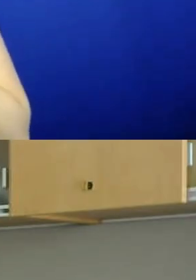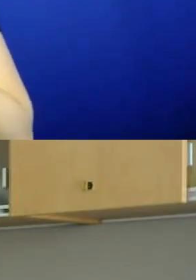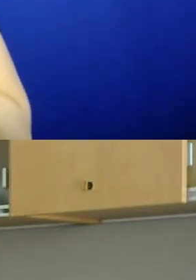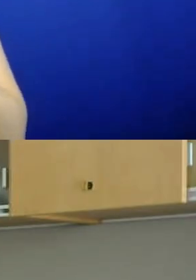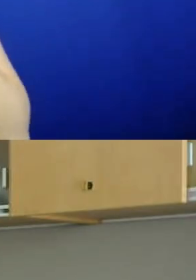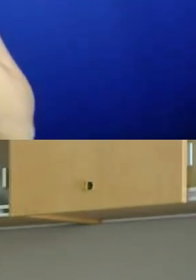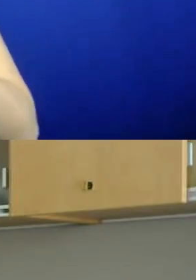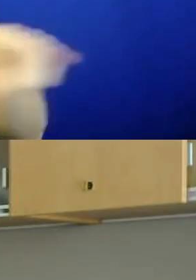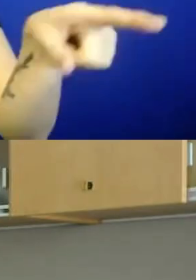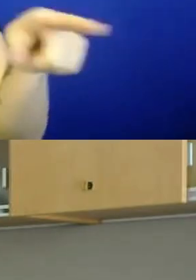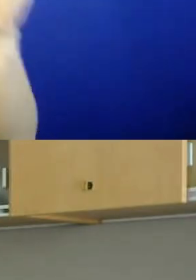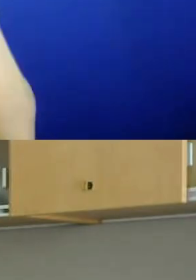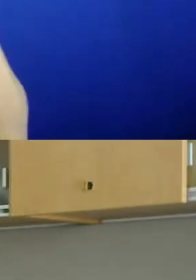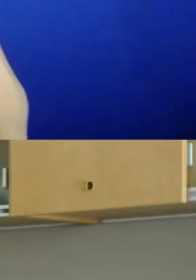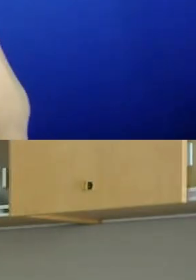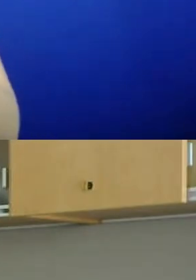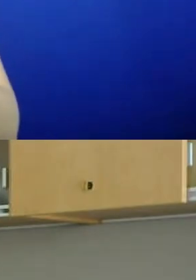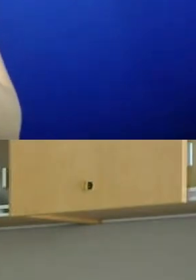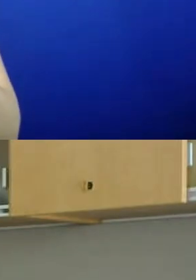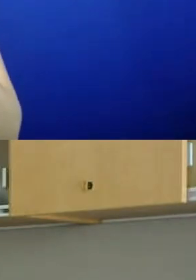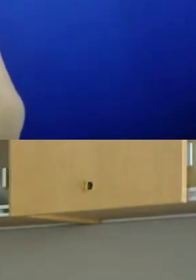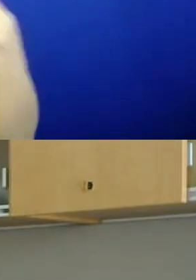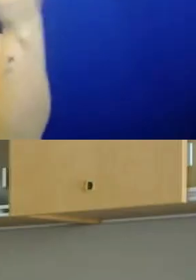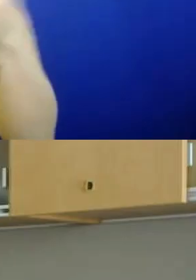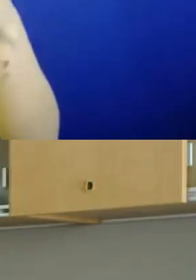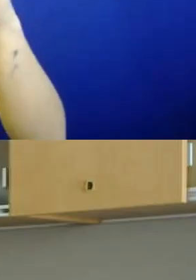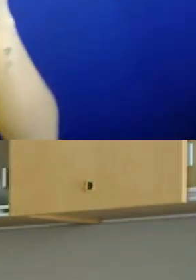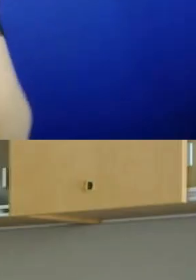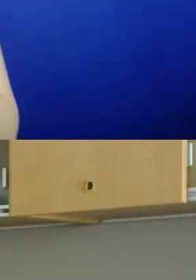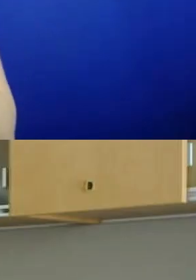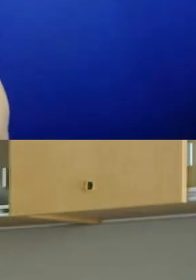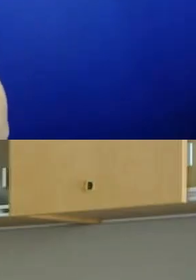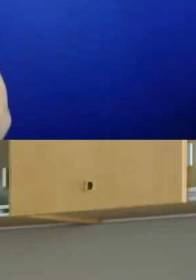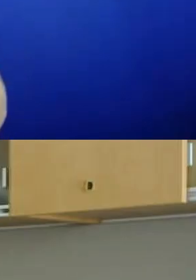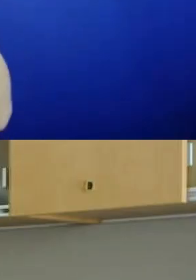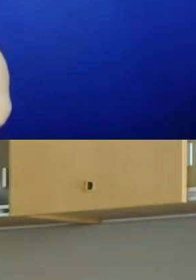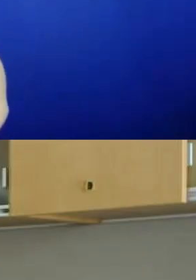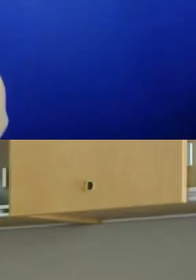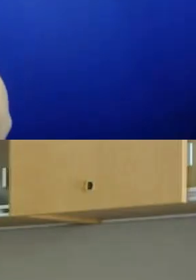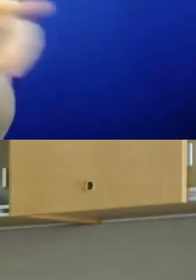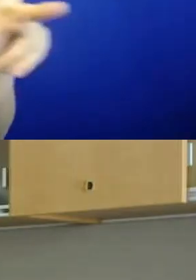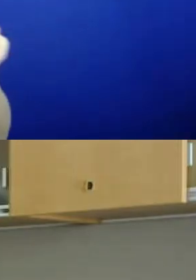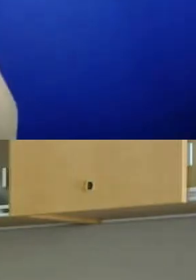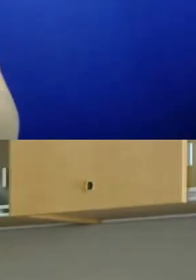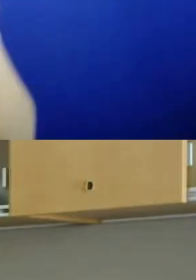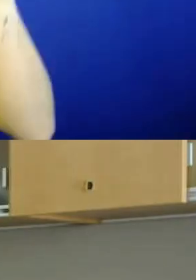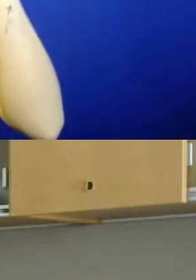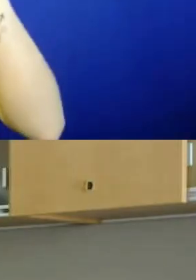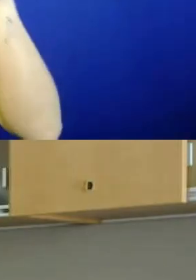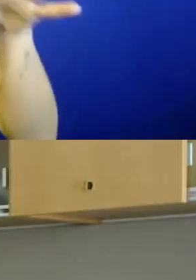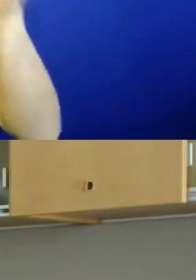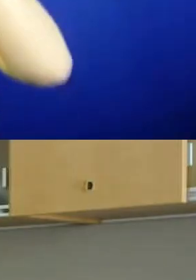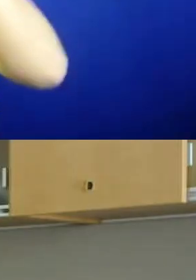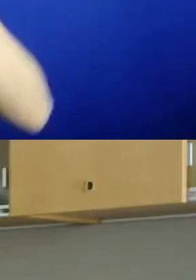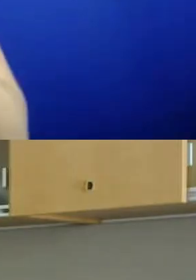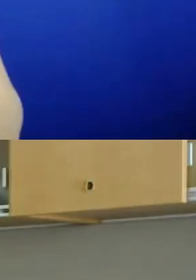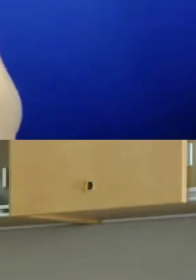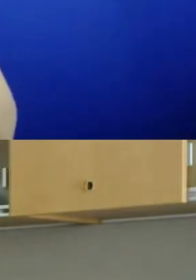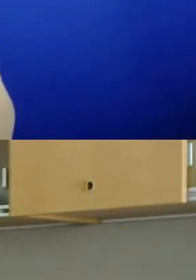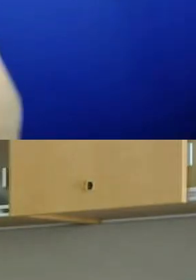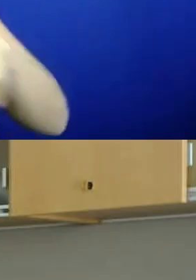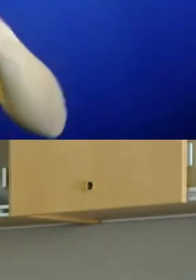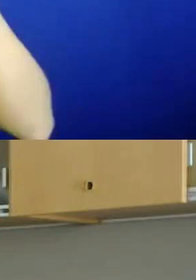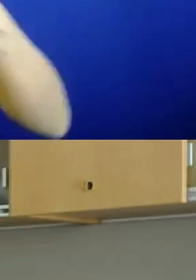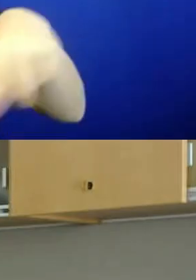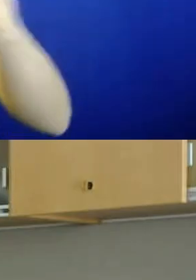will send out and hopefully be able to have John and Luke send some information back and I'll be able to put it into an email for you next week with some of these